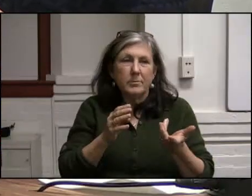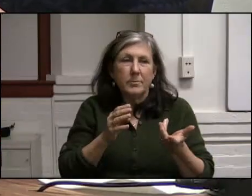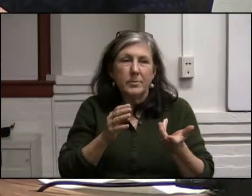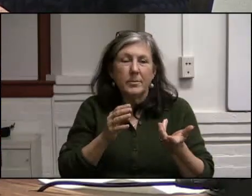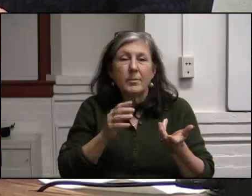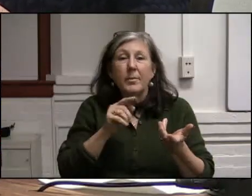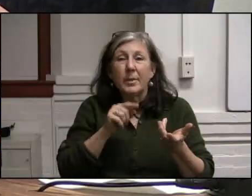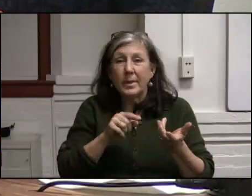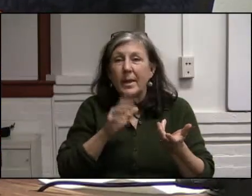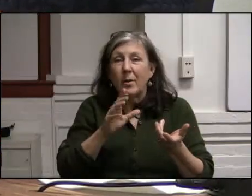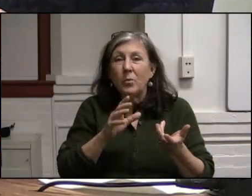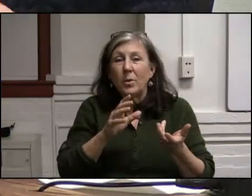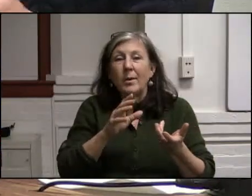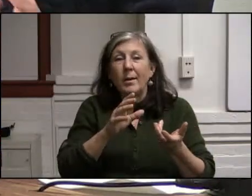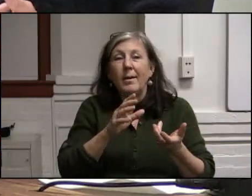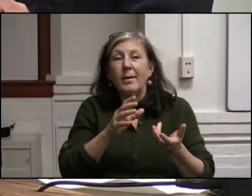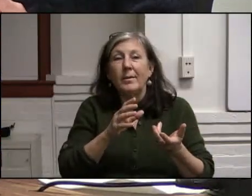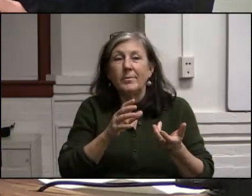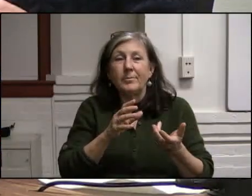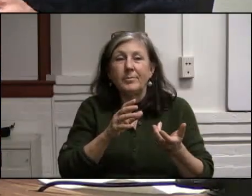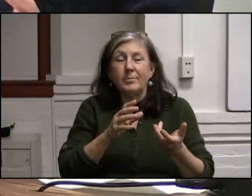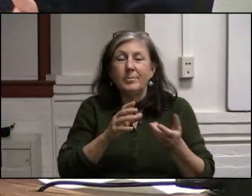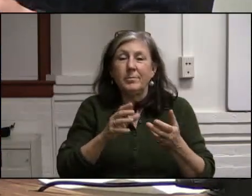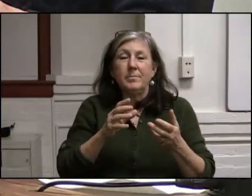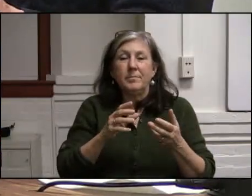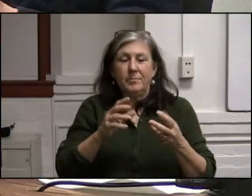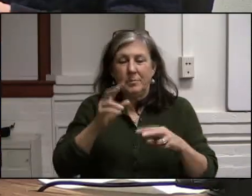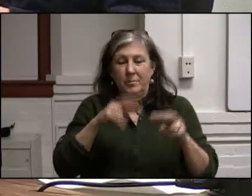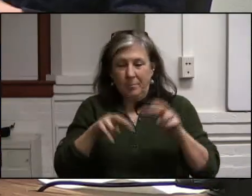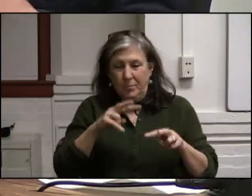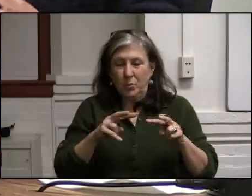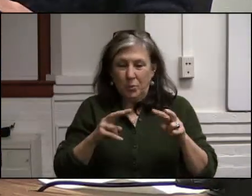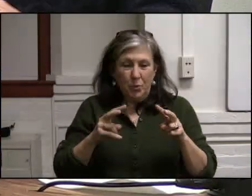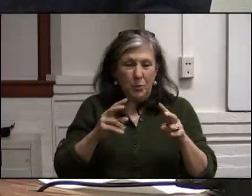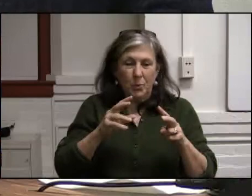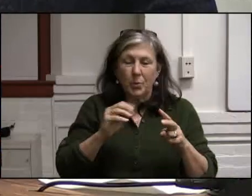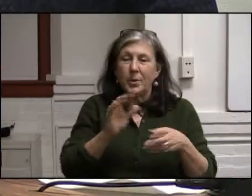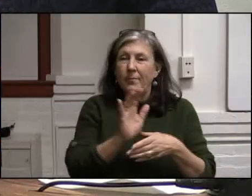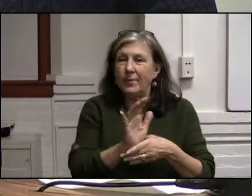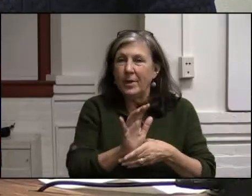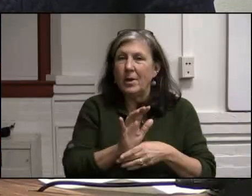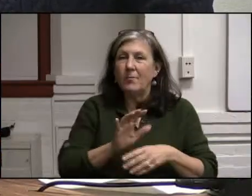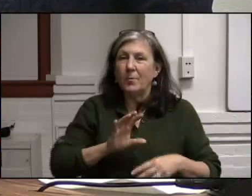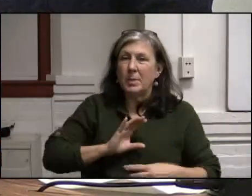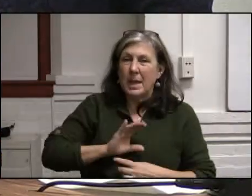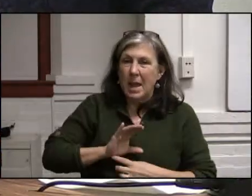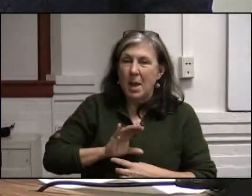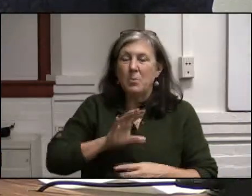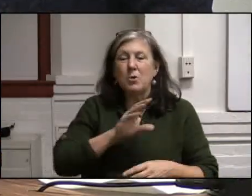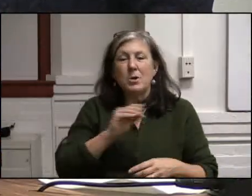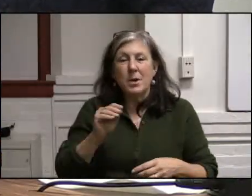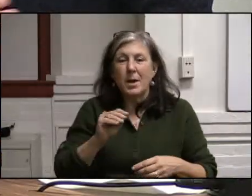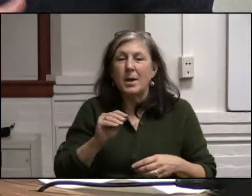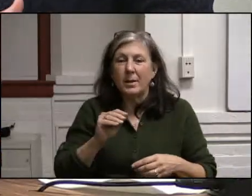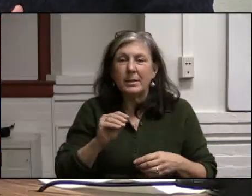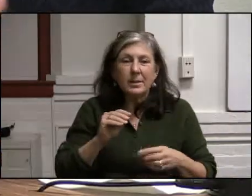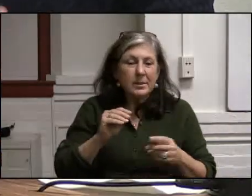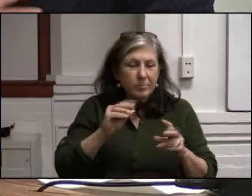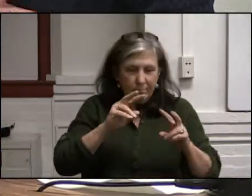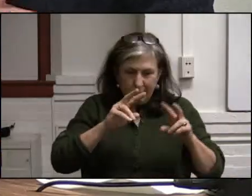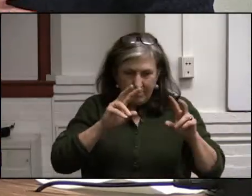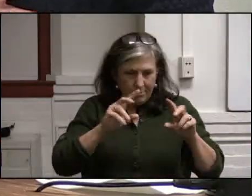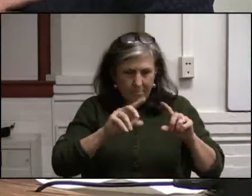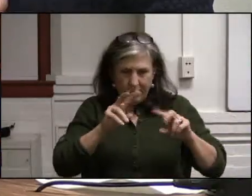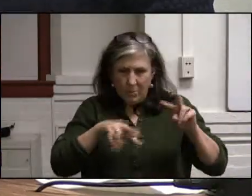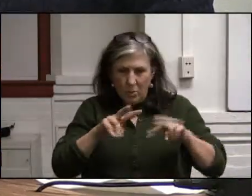actually editing the material so that the proper things are redacted when they're being prepared to go to court and that sort of thing, for the body-worn camera footage that